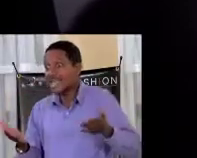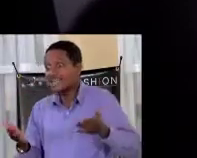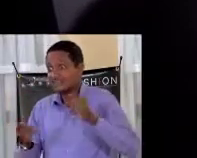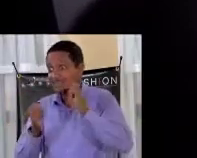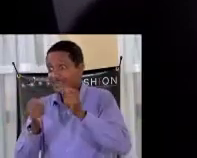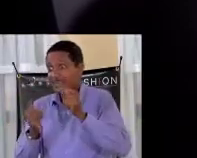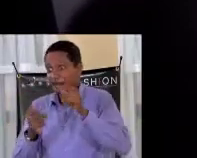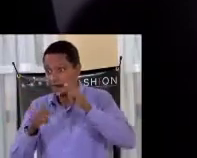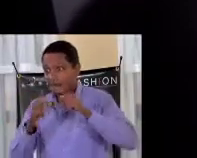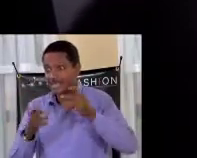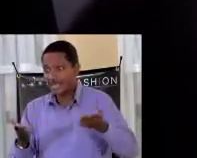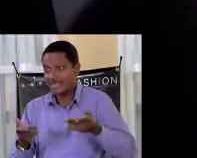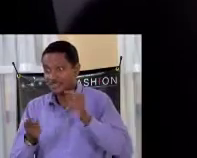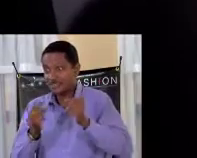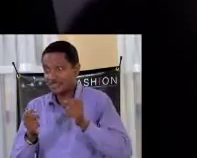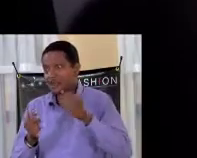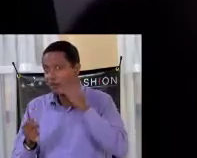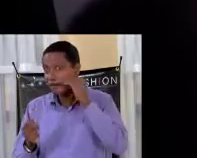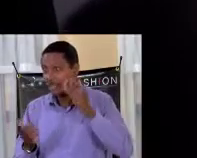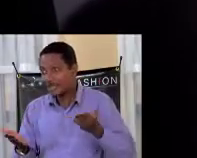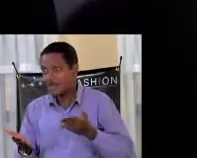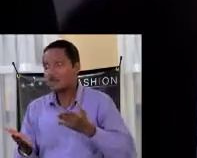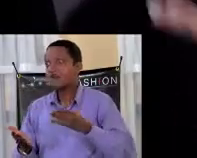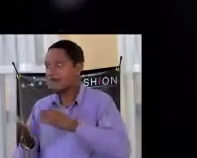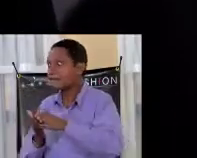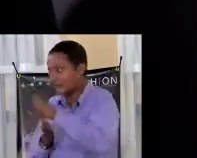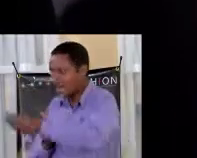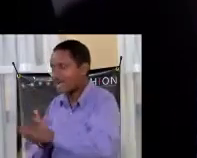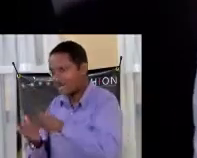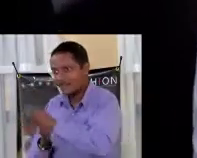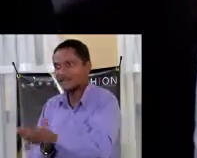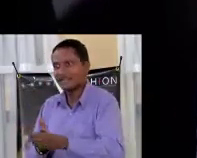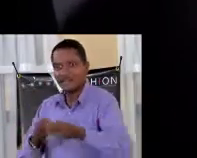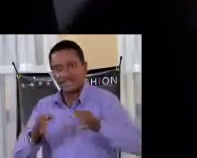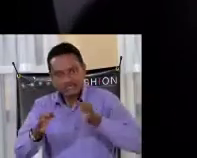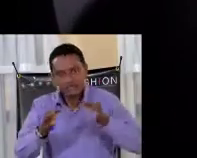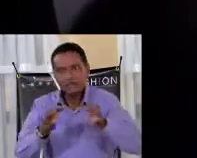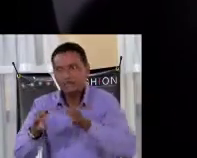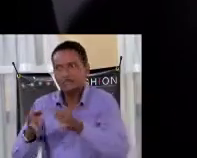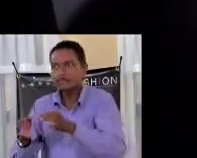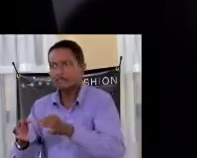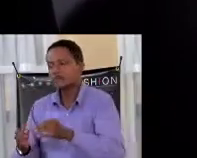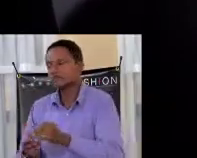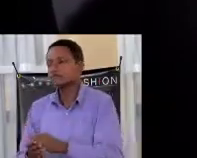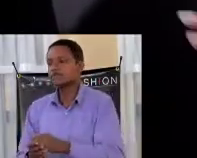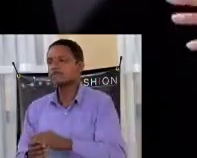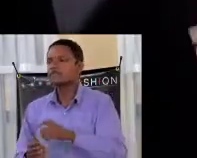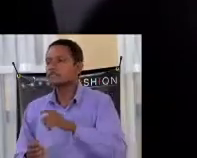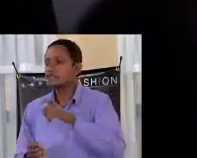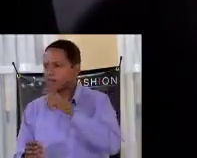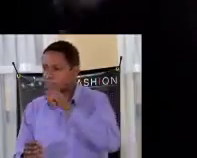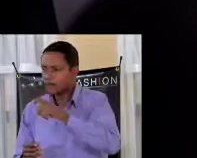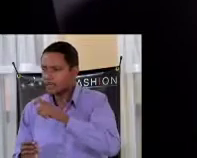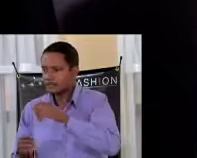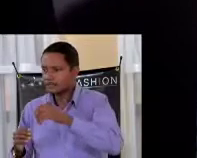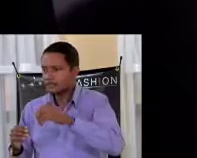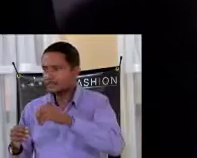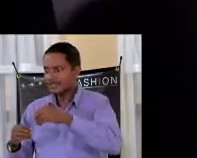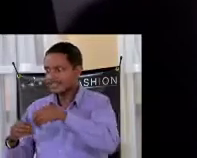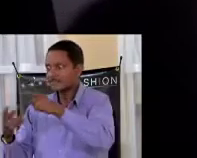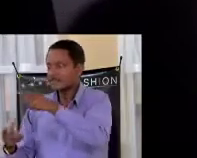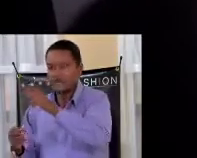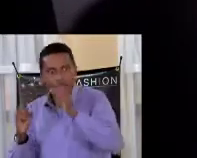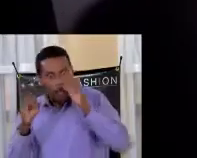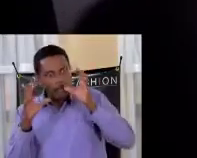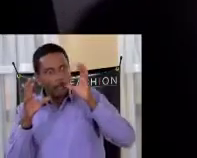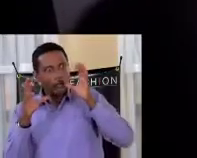So we need to start home and try and wow our neighbors and our community. And I was talking to Michael privately a